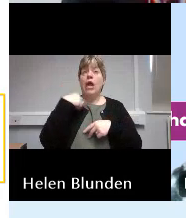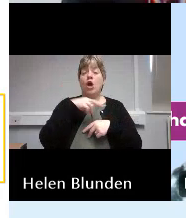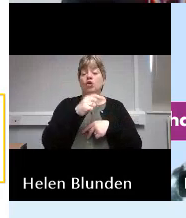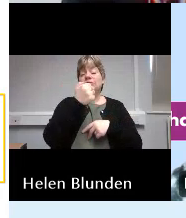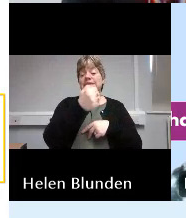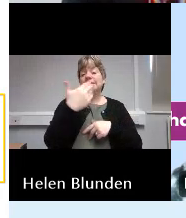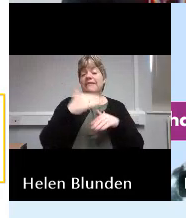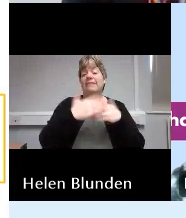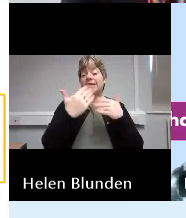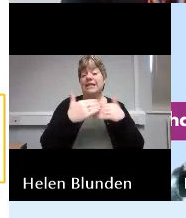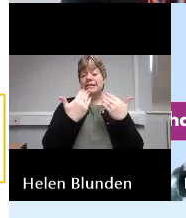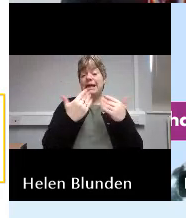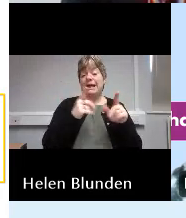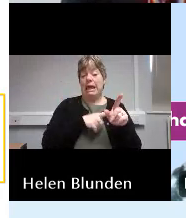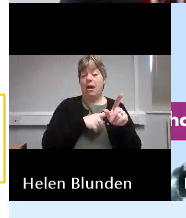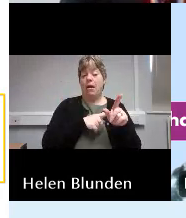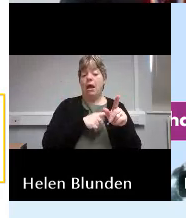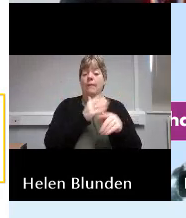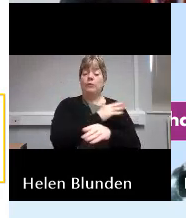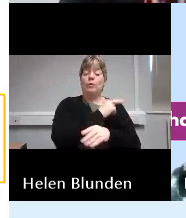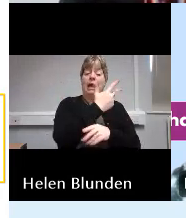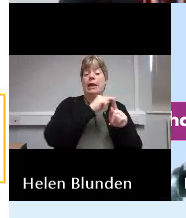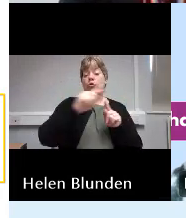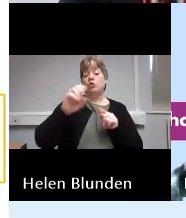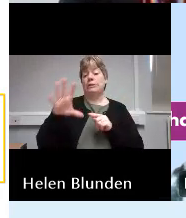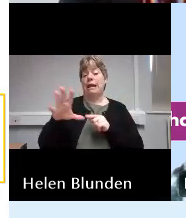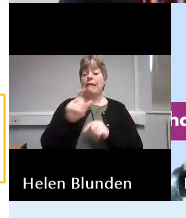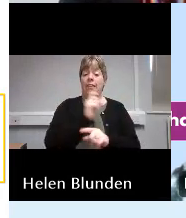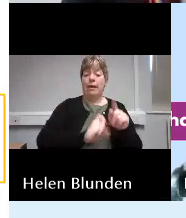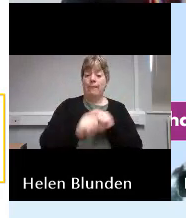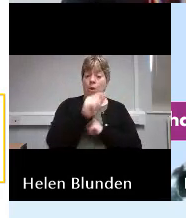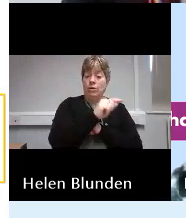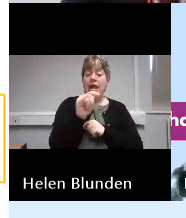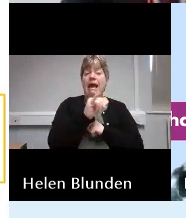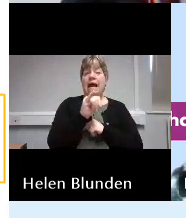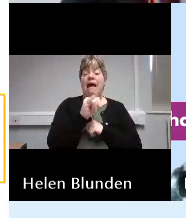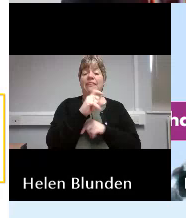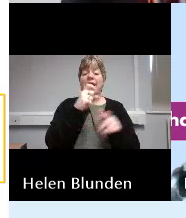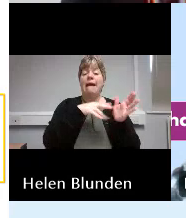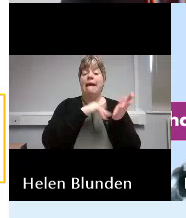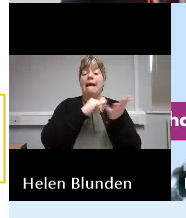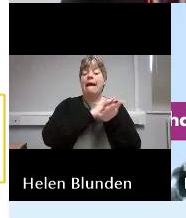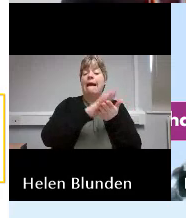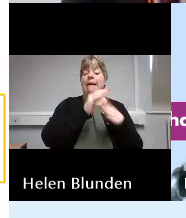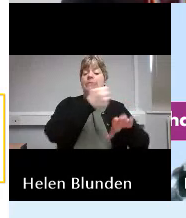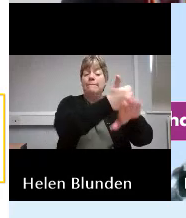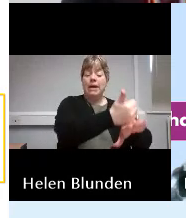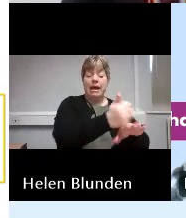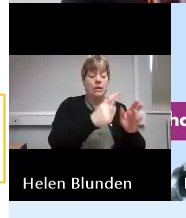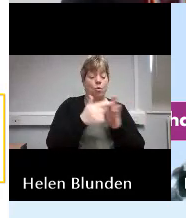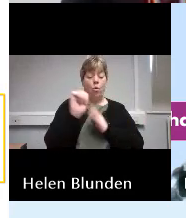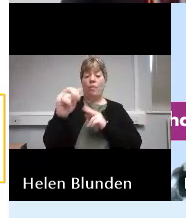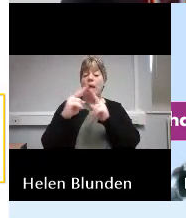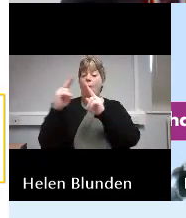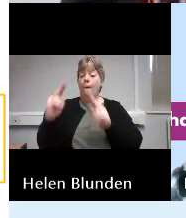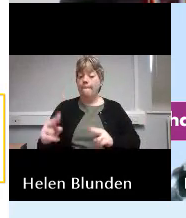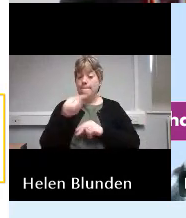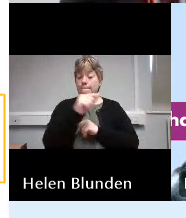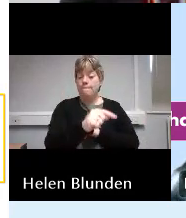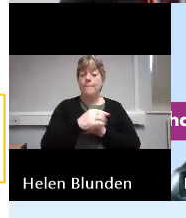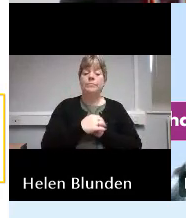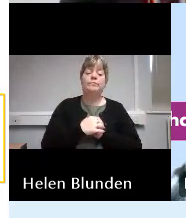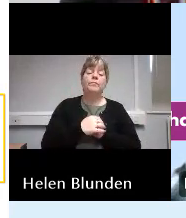between 8 and 10 p.m. in the community, either at a CAMHS base or at the child's home where the child is already named to